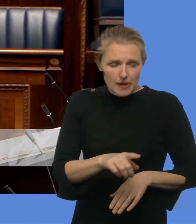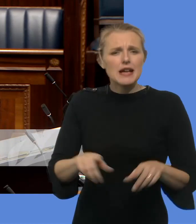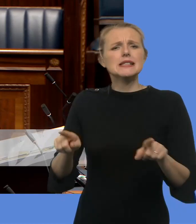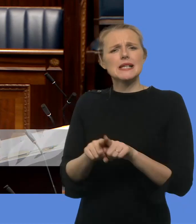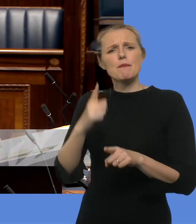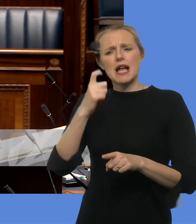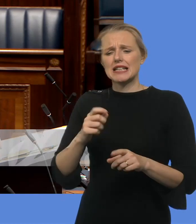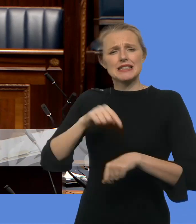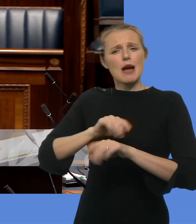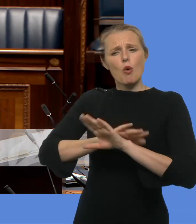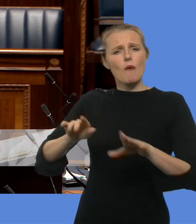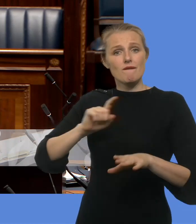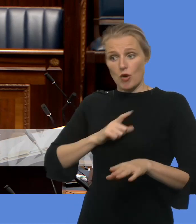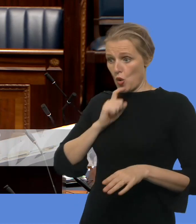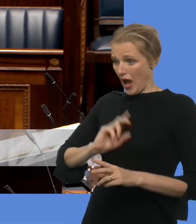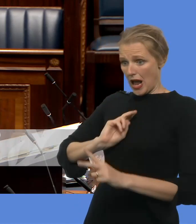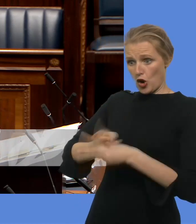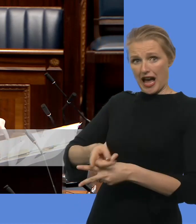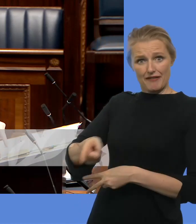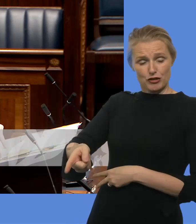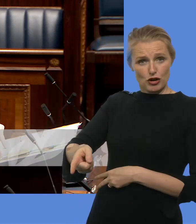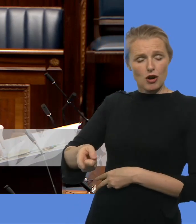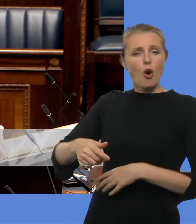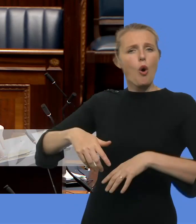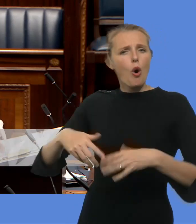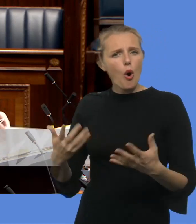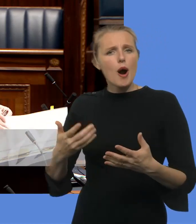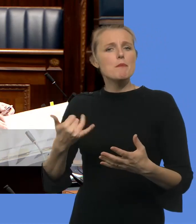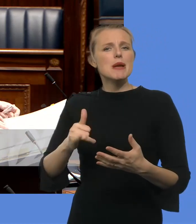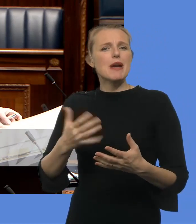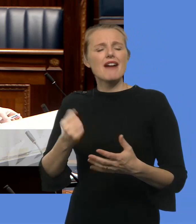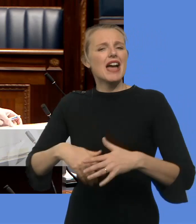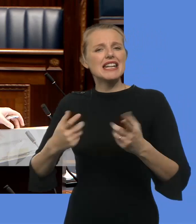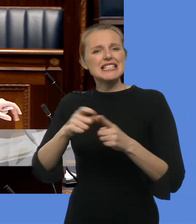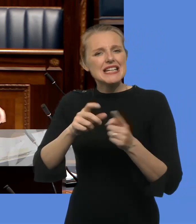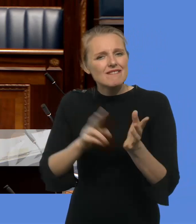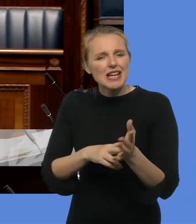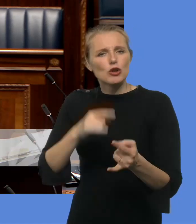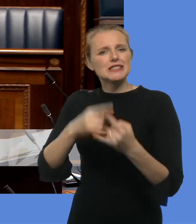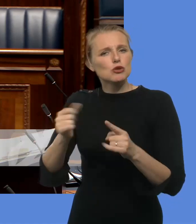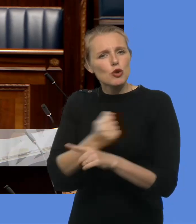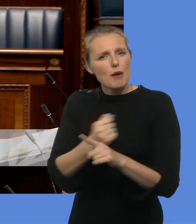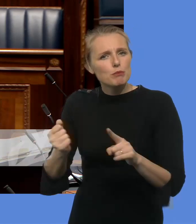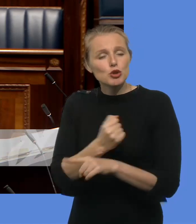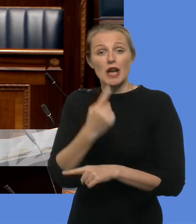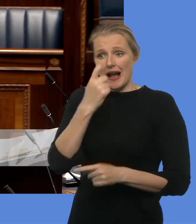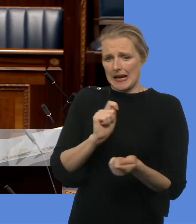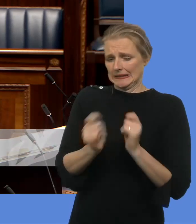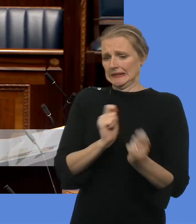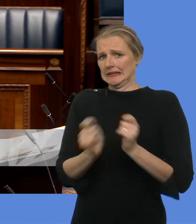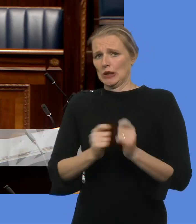dependents, and to facilitate practical arrangements as a consequence of domestic or sexual abuse. There's obviously maternity